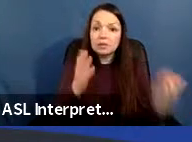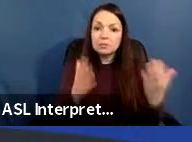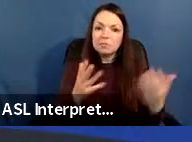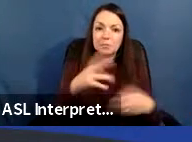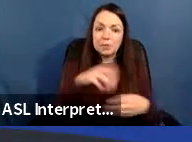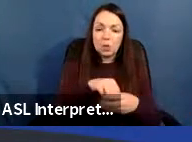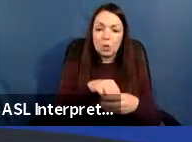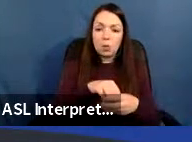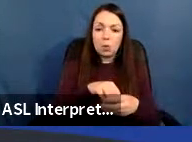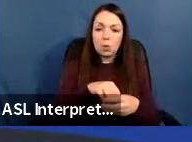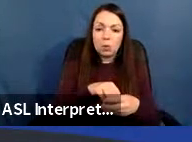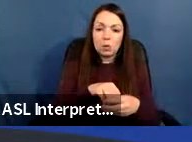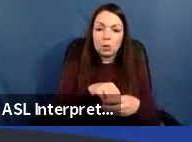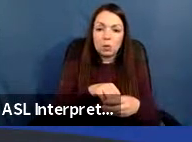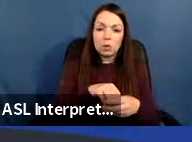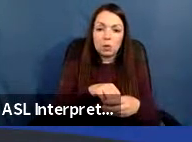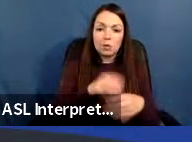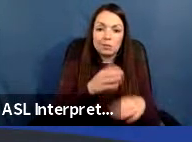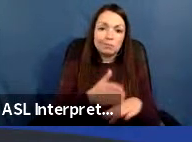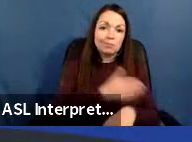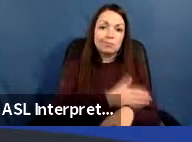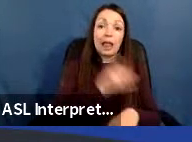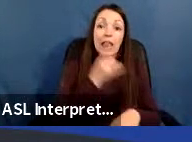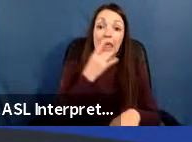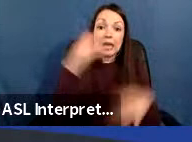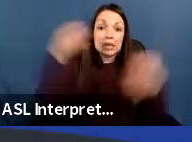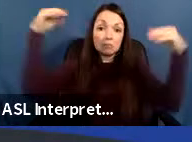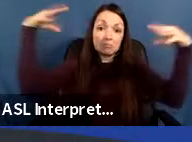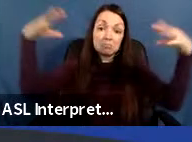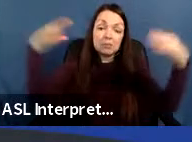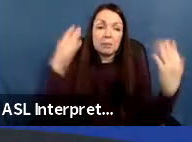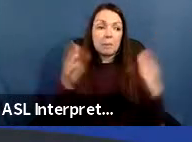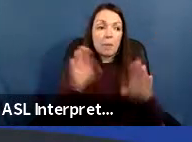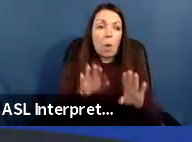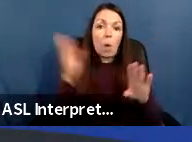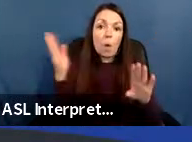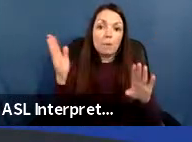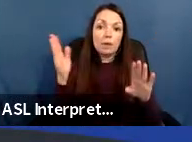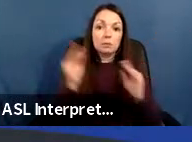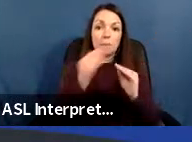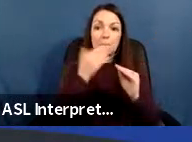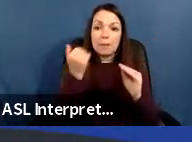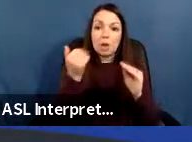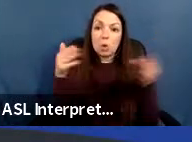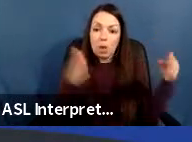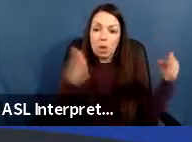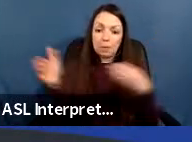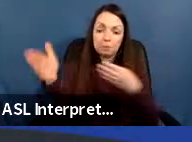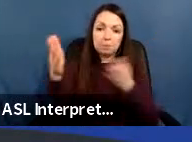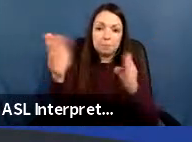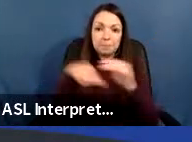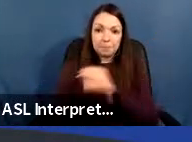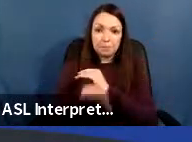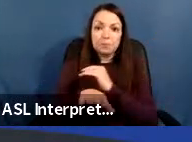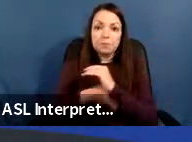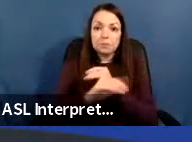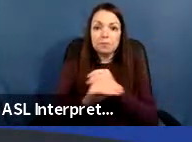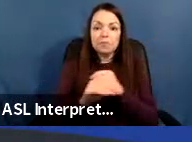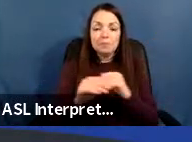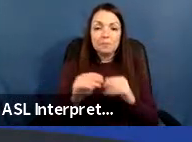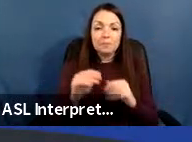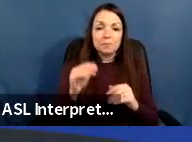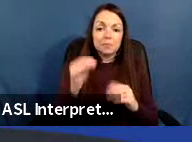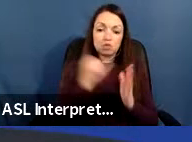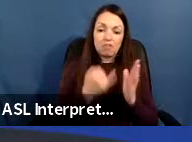like enhanced hands-free lighting or open entryway, tamper-resistant fixtures, and